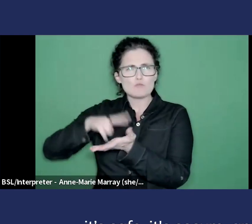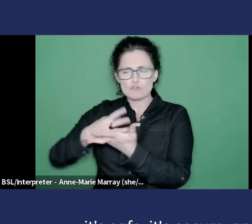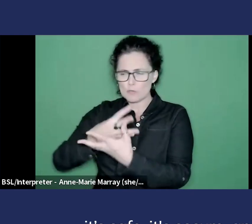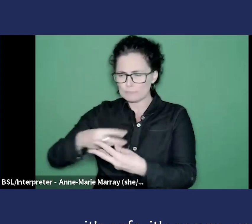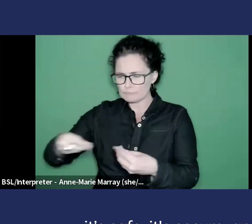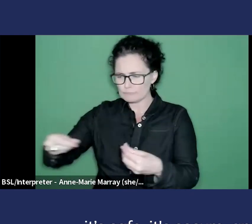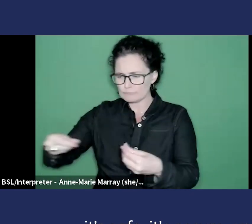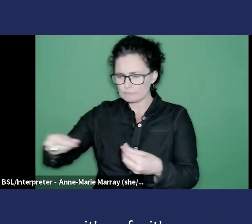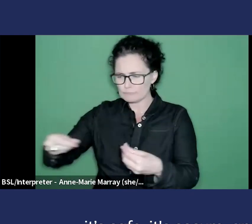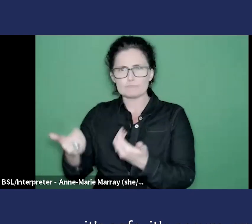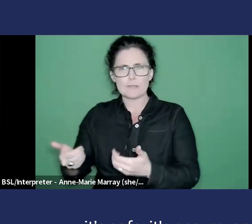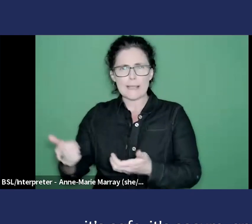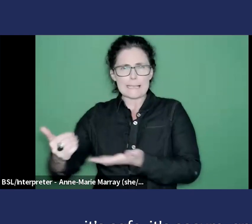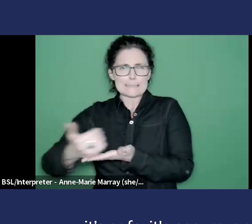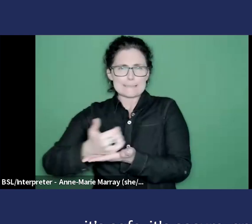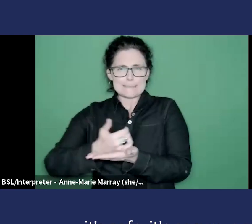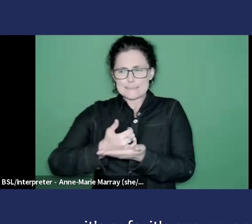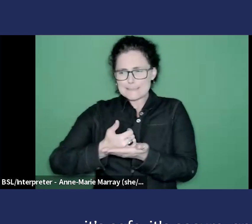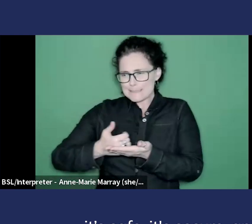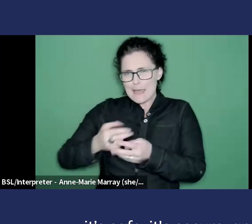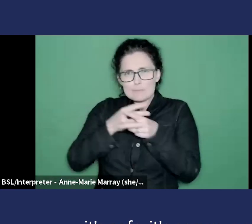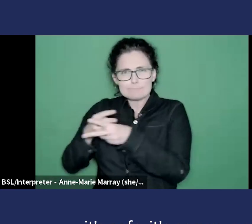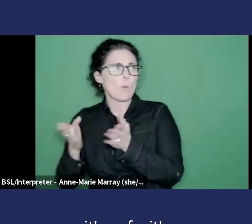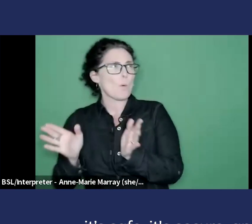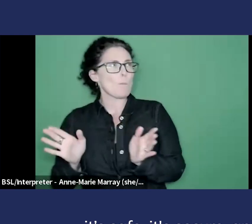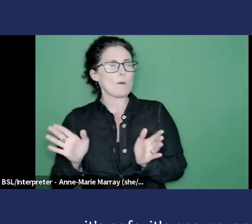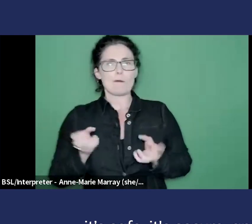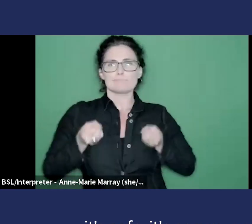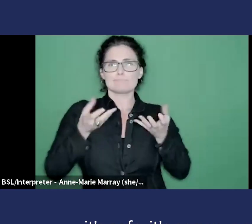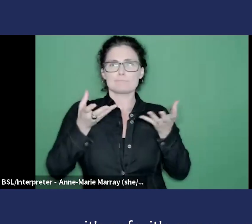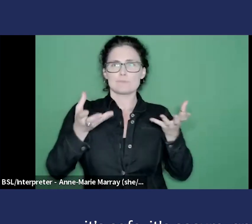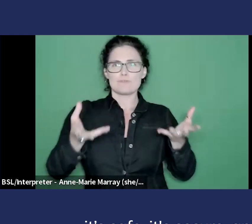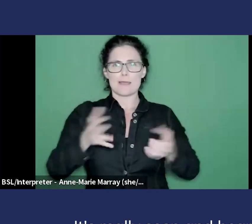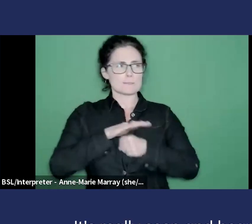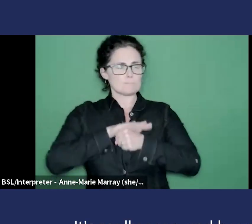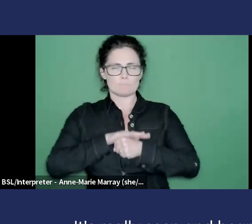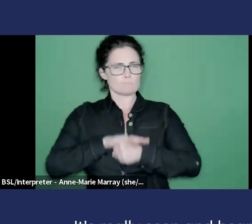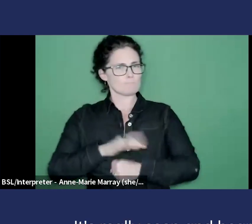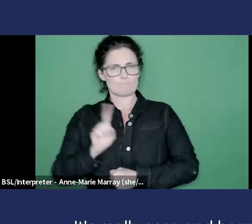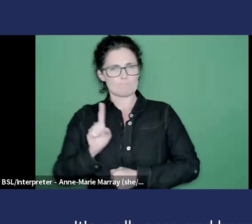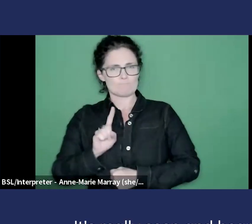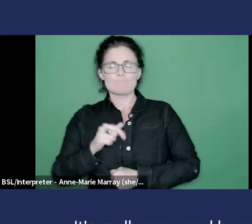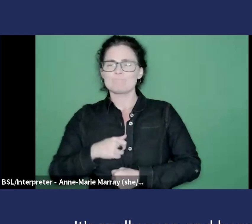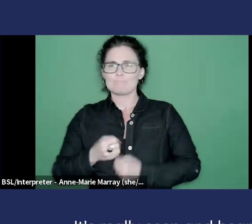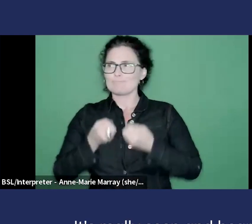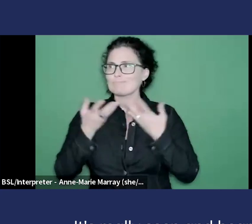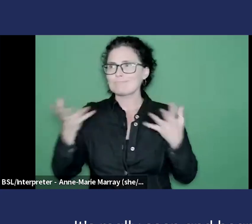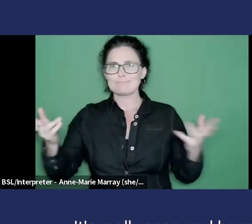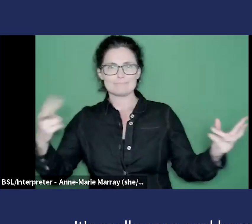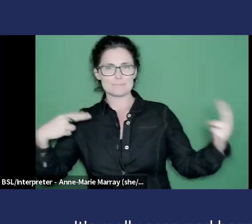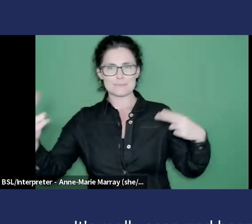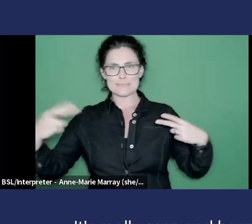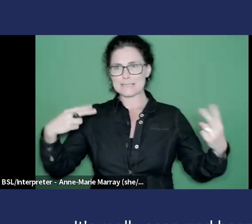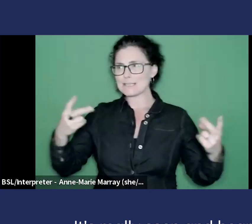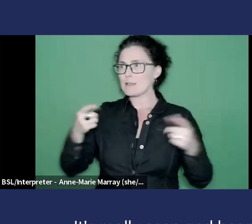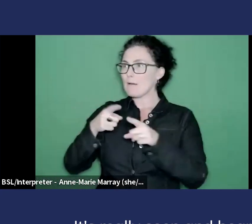it's secure, it's really nourished, it's really open, able to express, not repress. It's really seen and heard and really